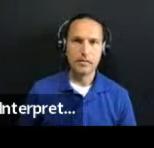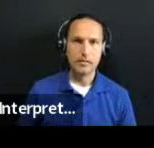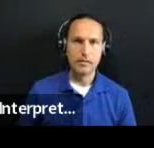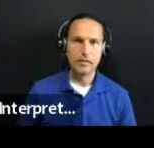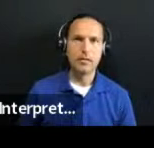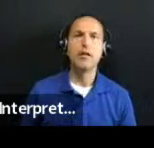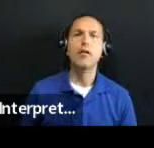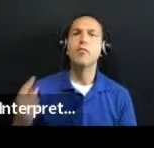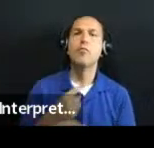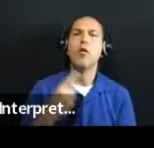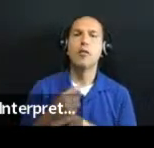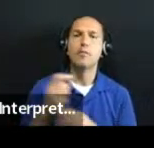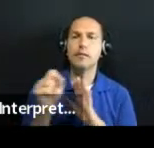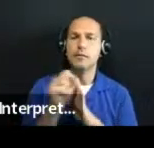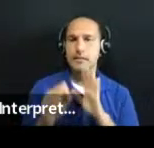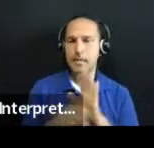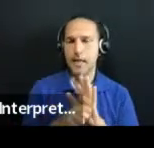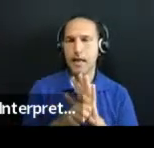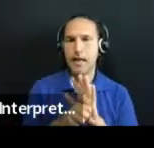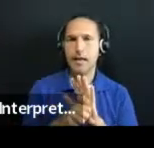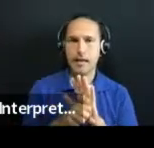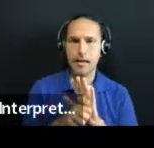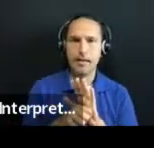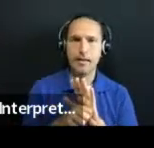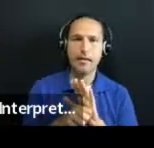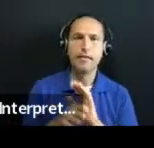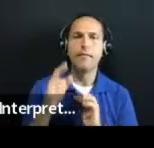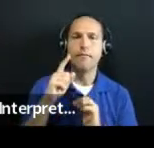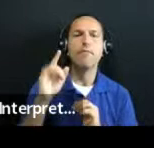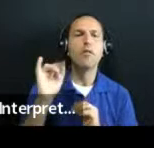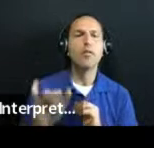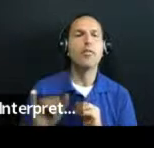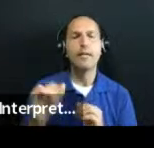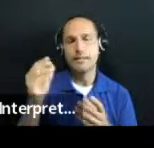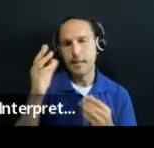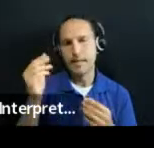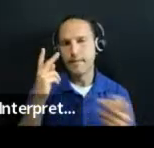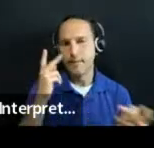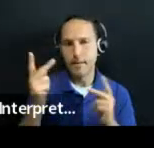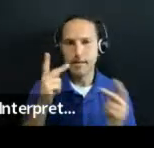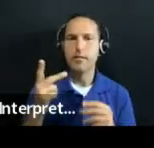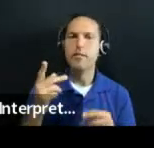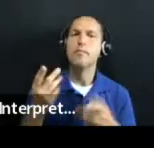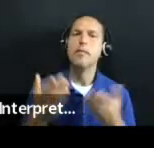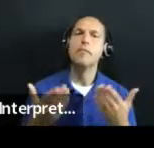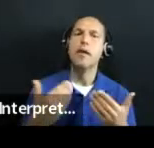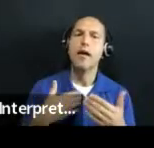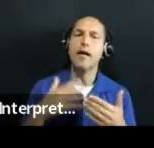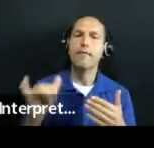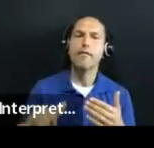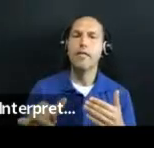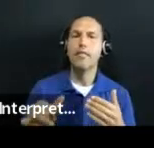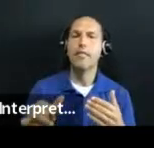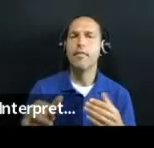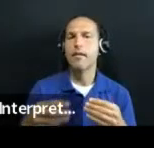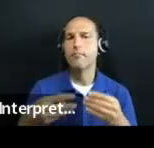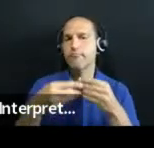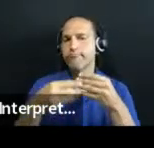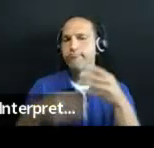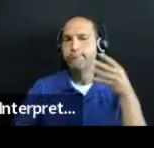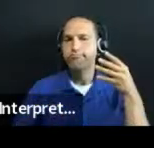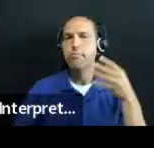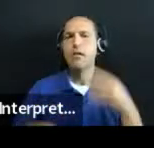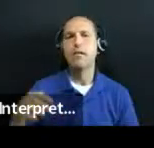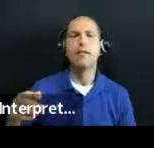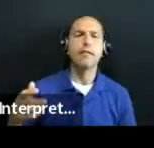Proper states for dynamic elements. So, when it comes to maps and data visualizations, you might have accordions, right? And if you do have